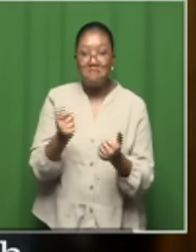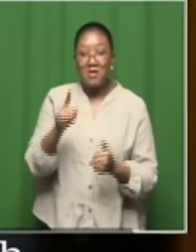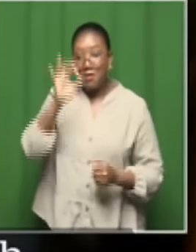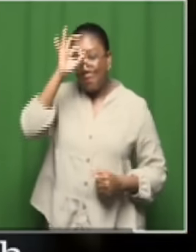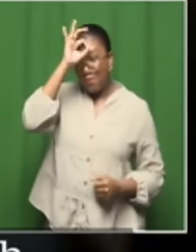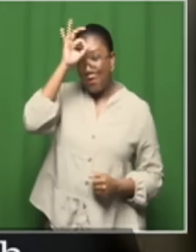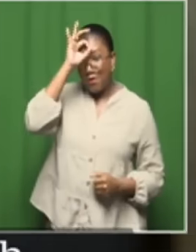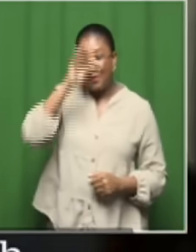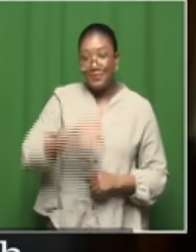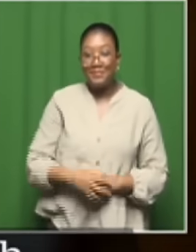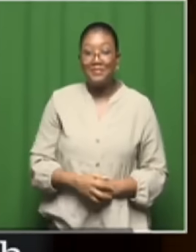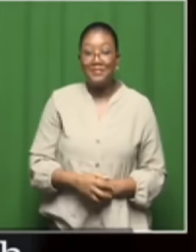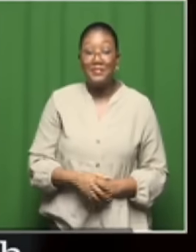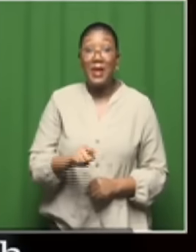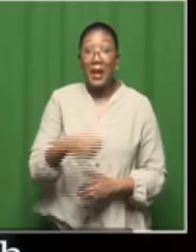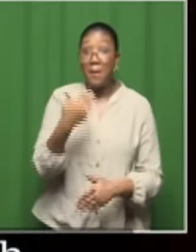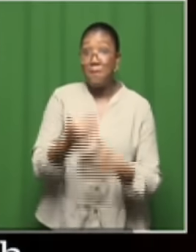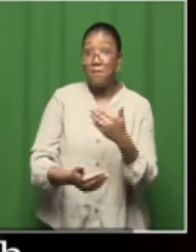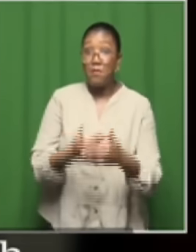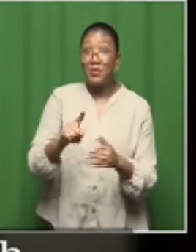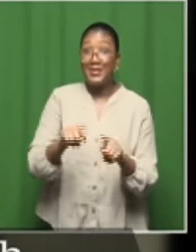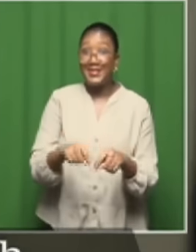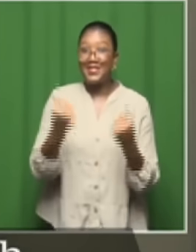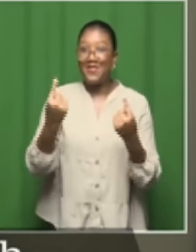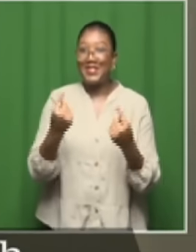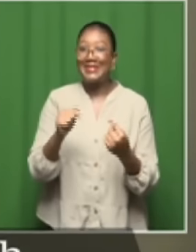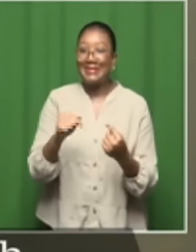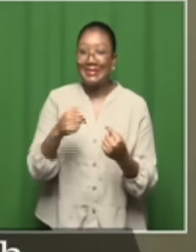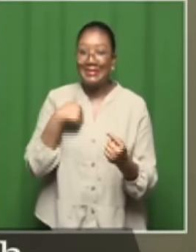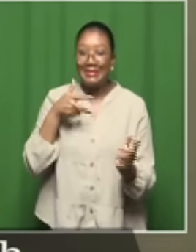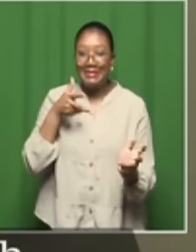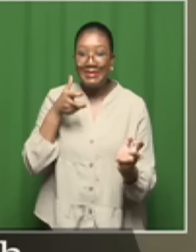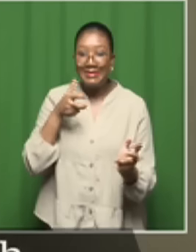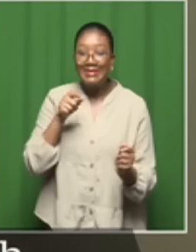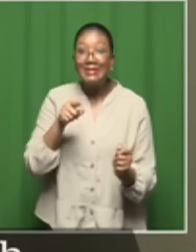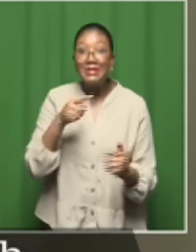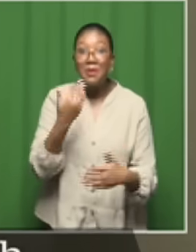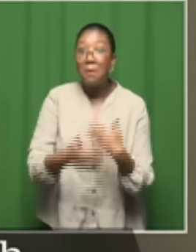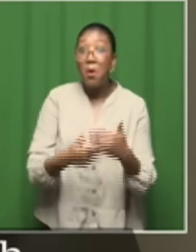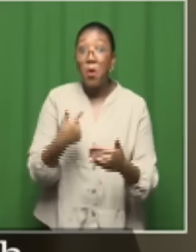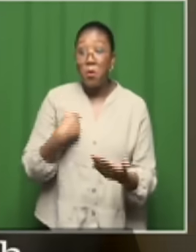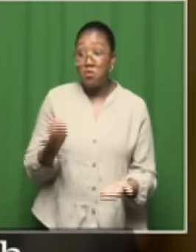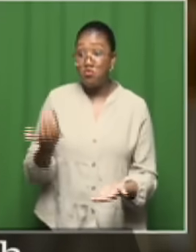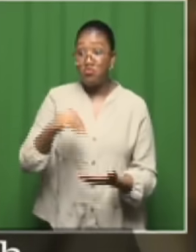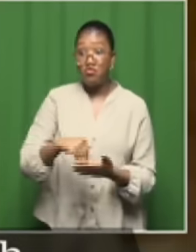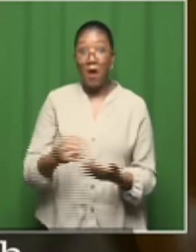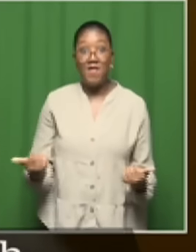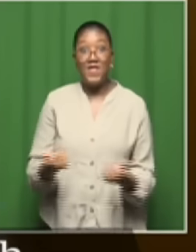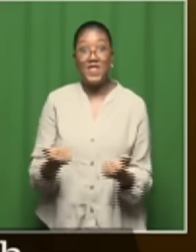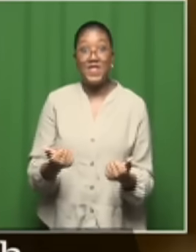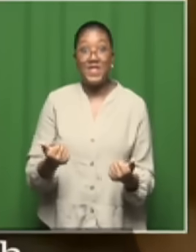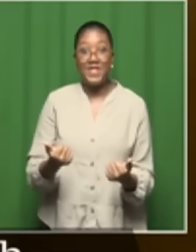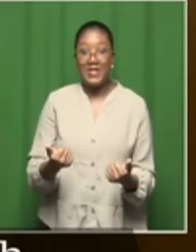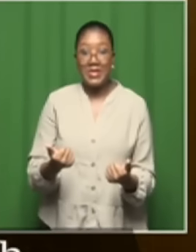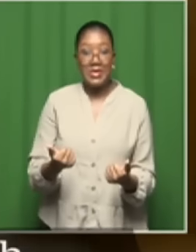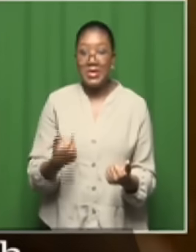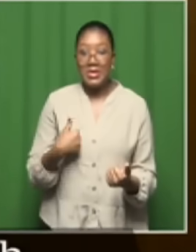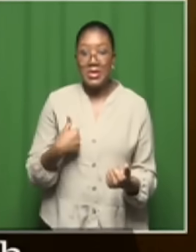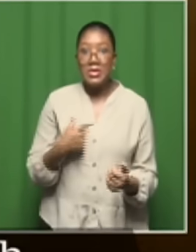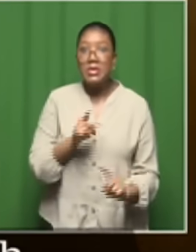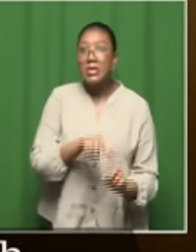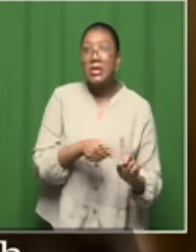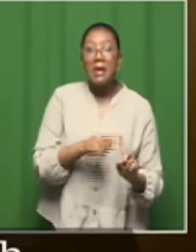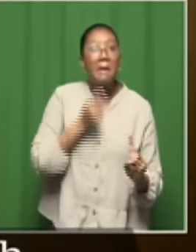now is a completely different process. So let's find out. So now we've arrived here. What happens to the gentleman